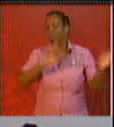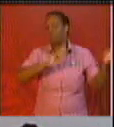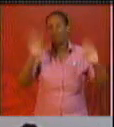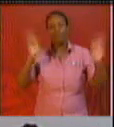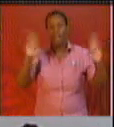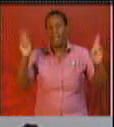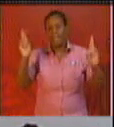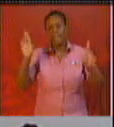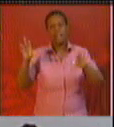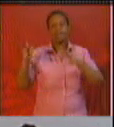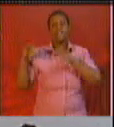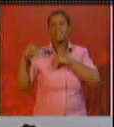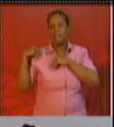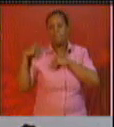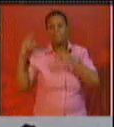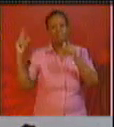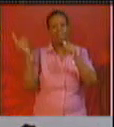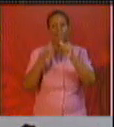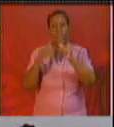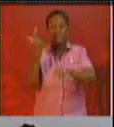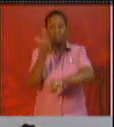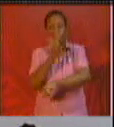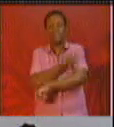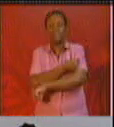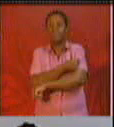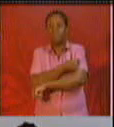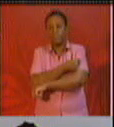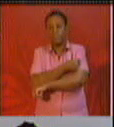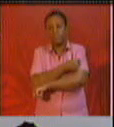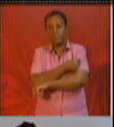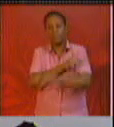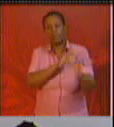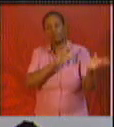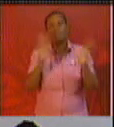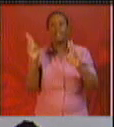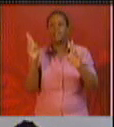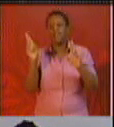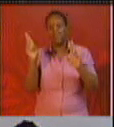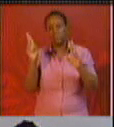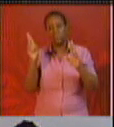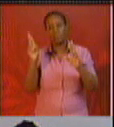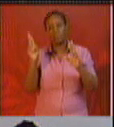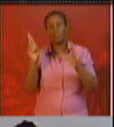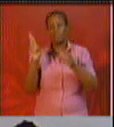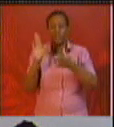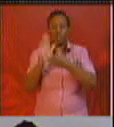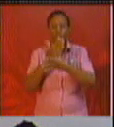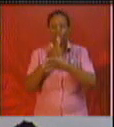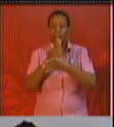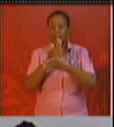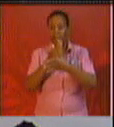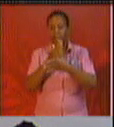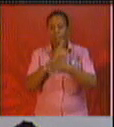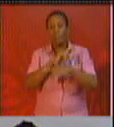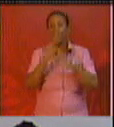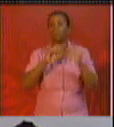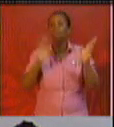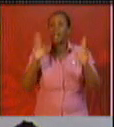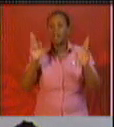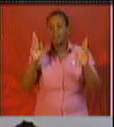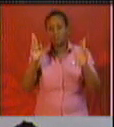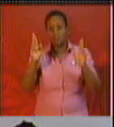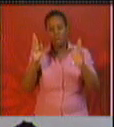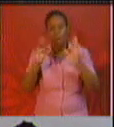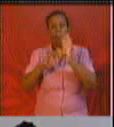track. We are on schedule to begin the vaccine rollout in the stated time frame, and we're looking